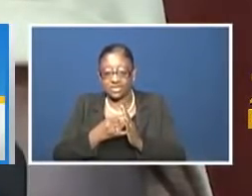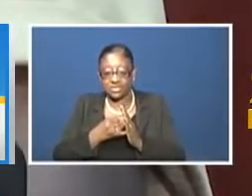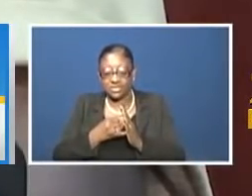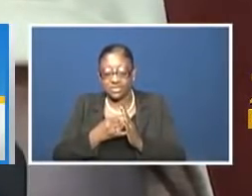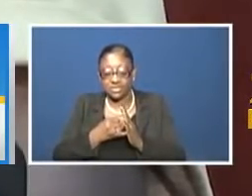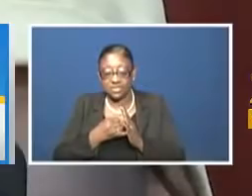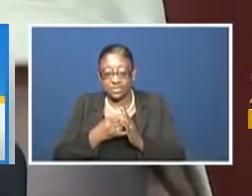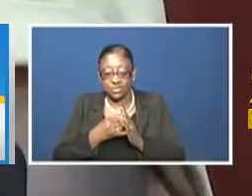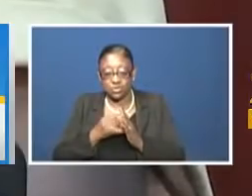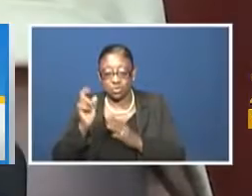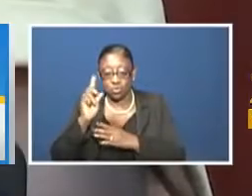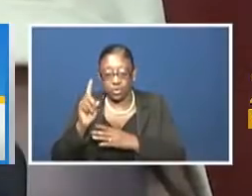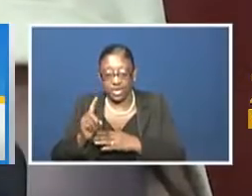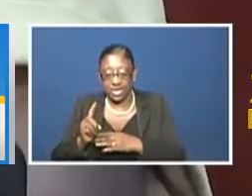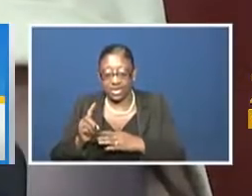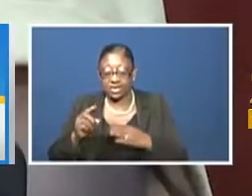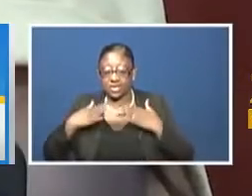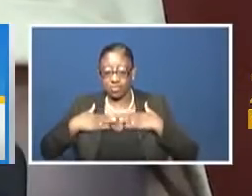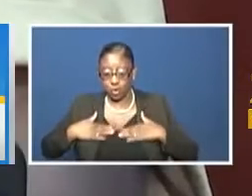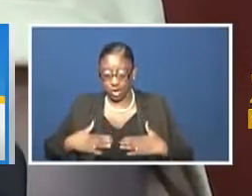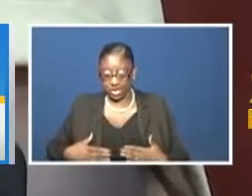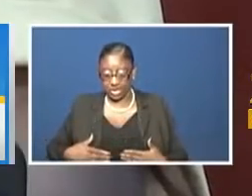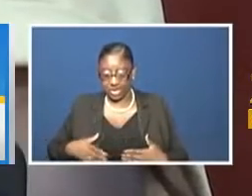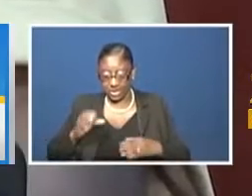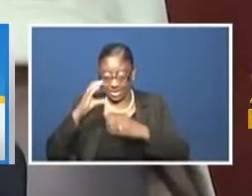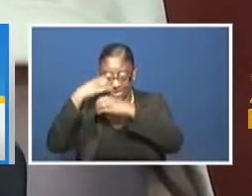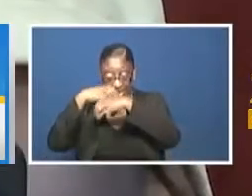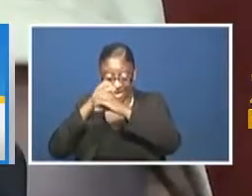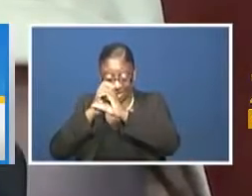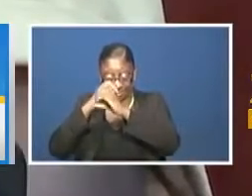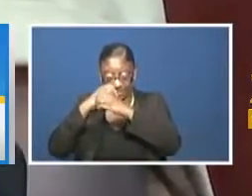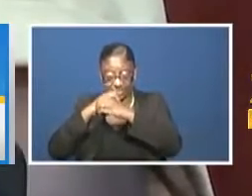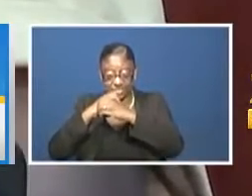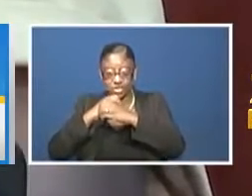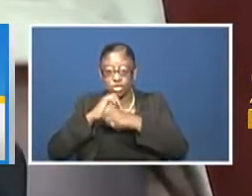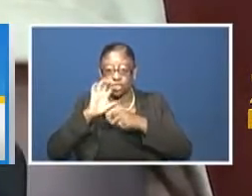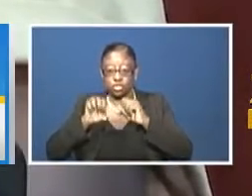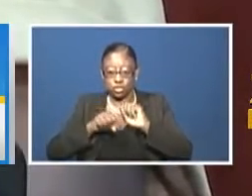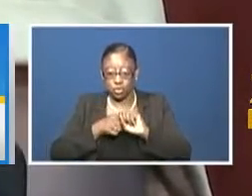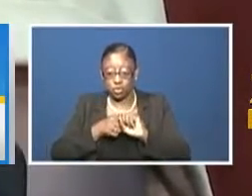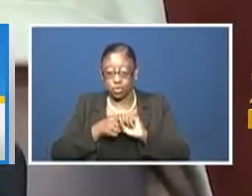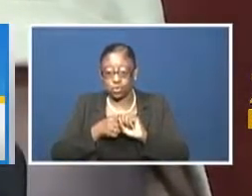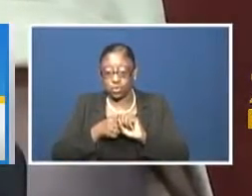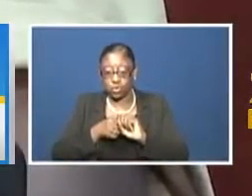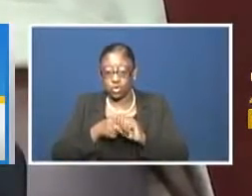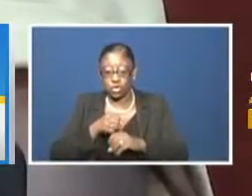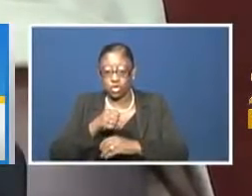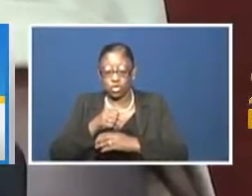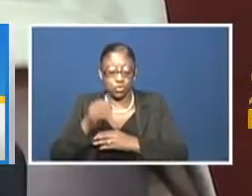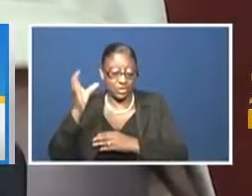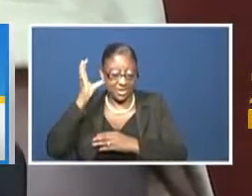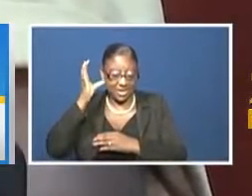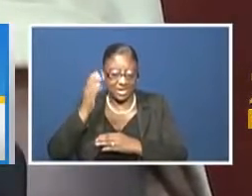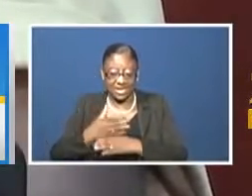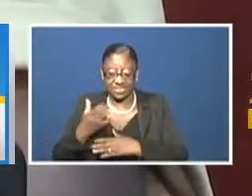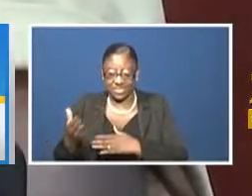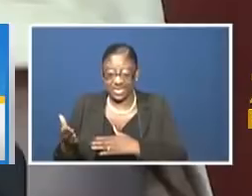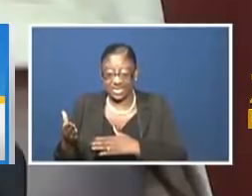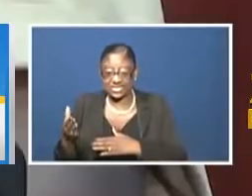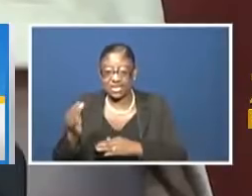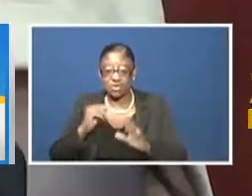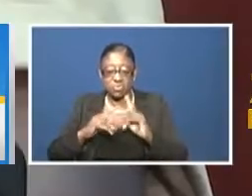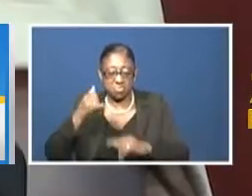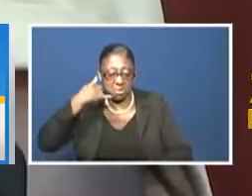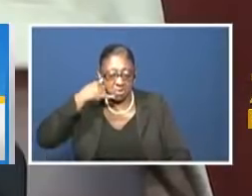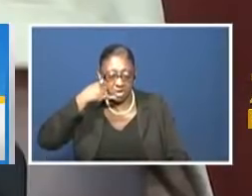in body-worn cams and dash cams. Because, officers, you would hear things, and then you'll have members of the public who